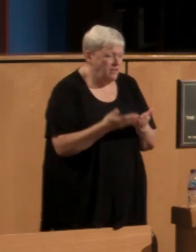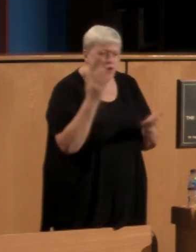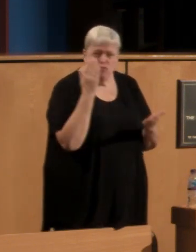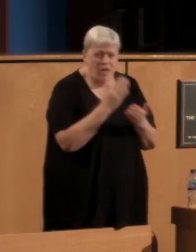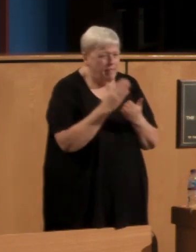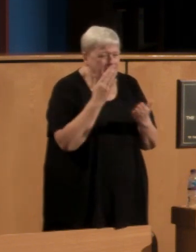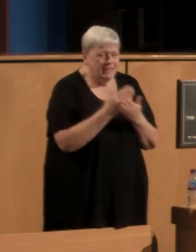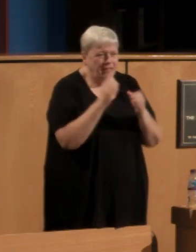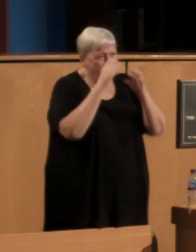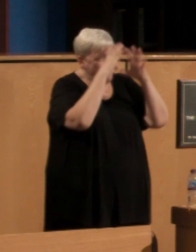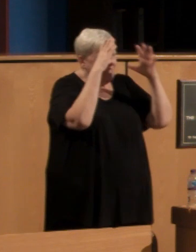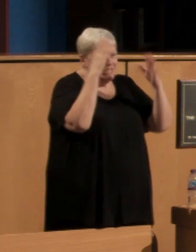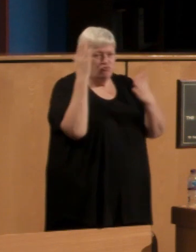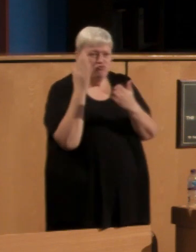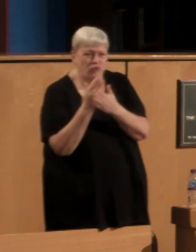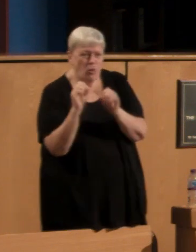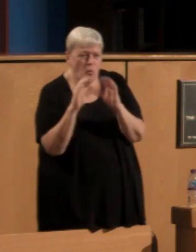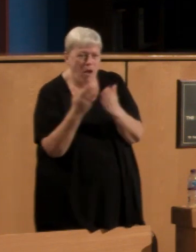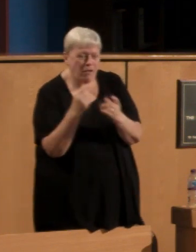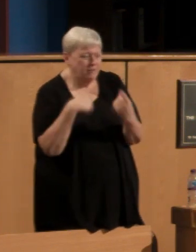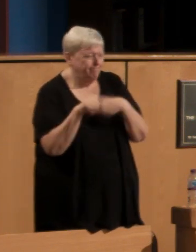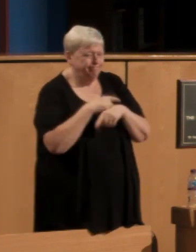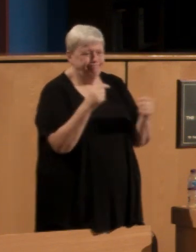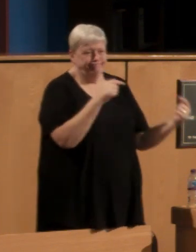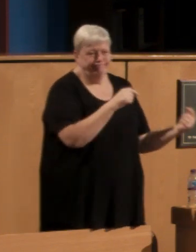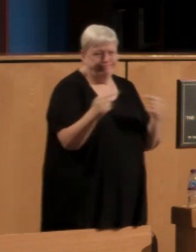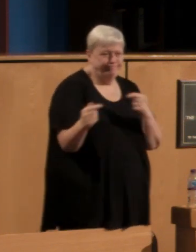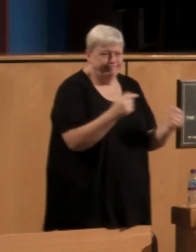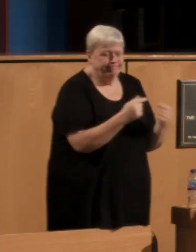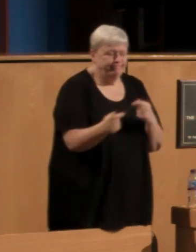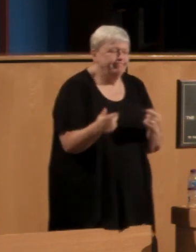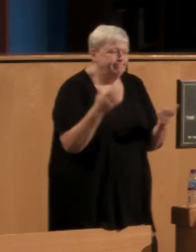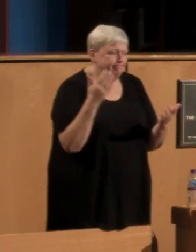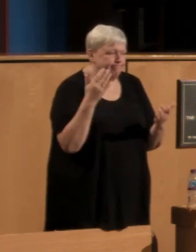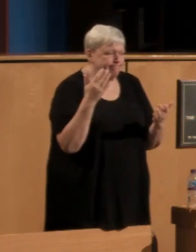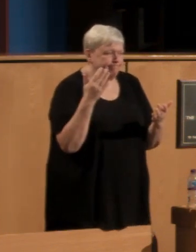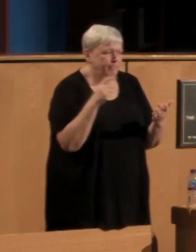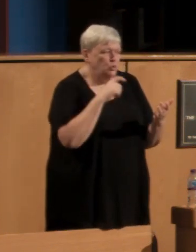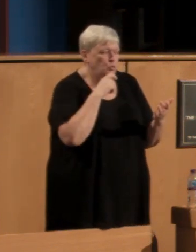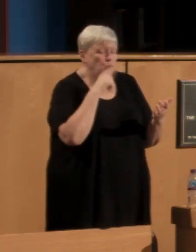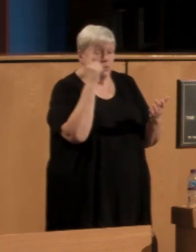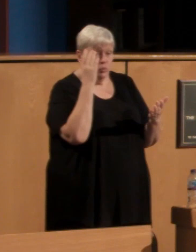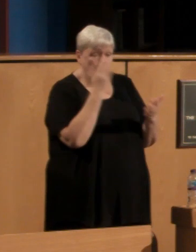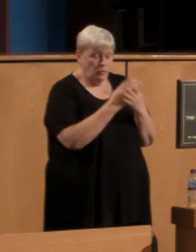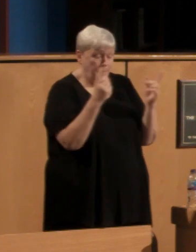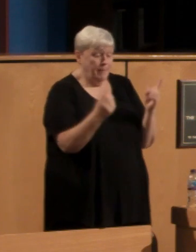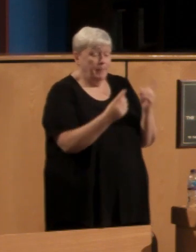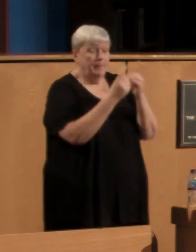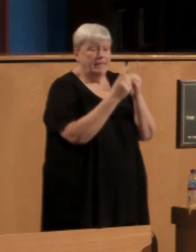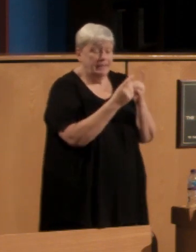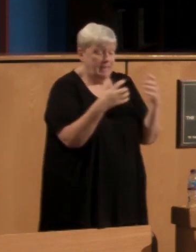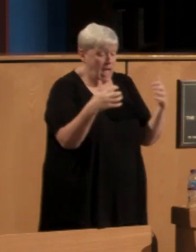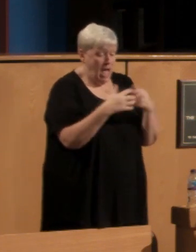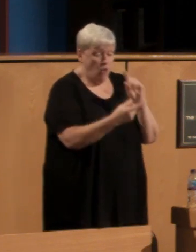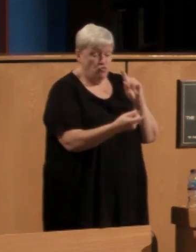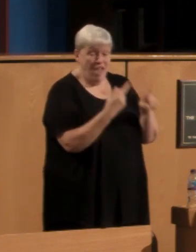world. But having diversity of stories, diversity of backgrounds, diversity of who they may encounter, how they react to those